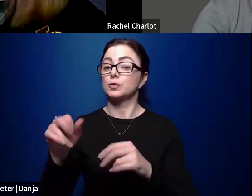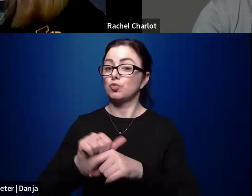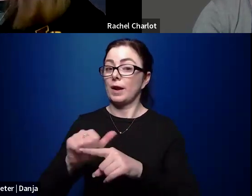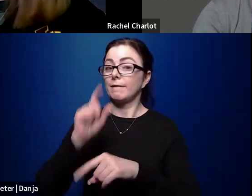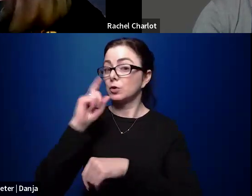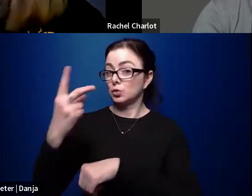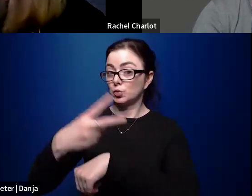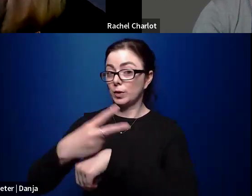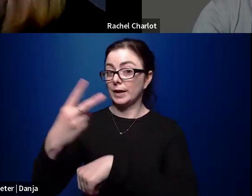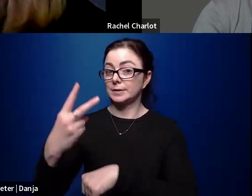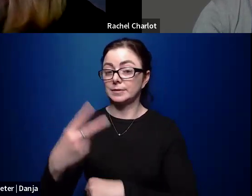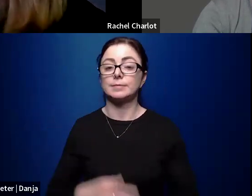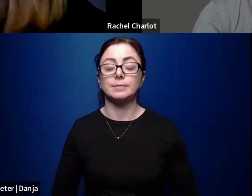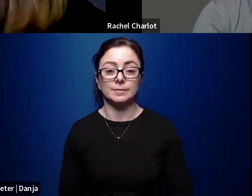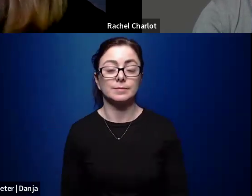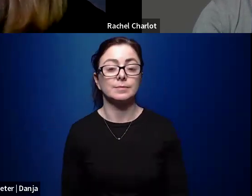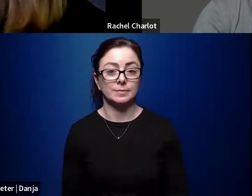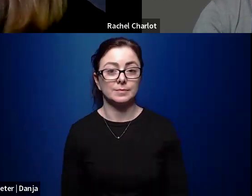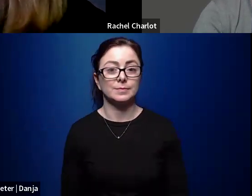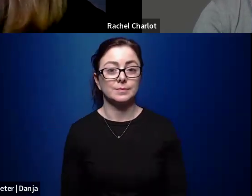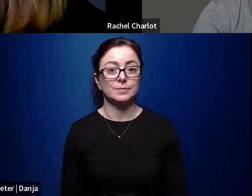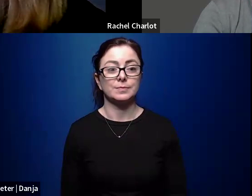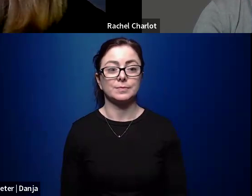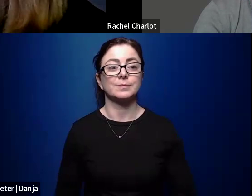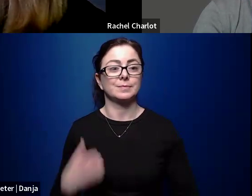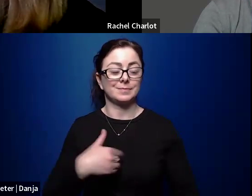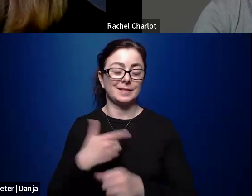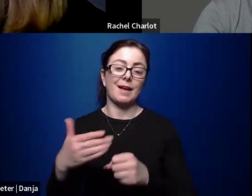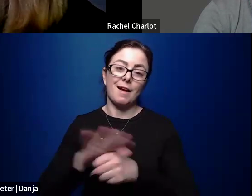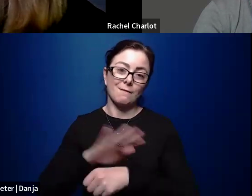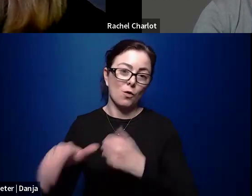So we do cover all your costs as well.